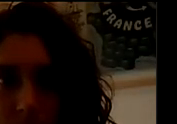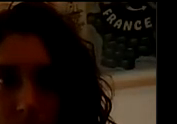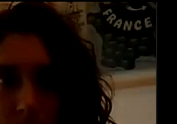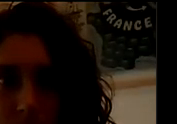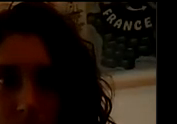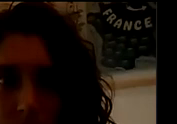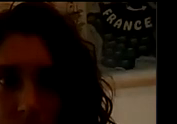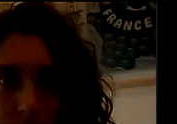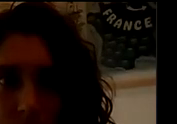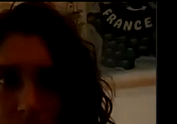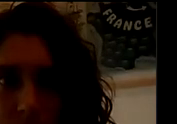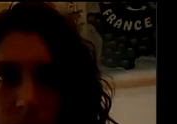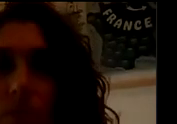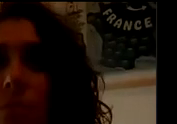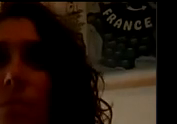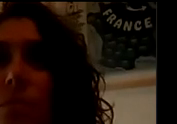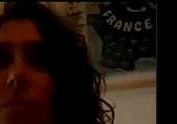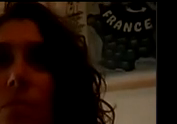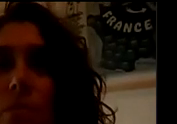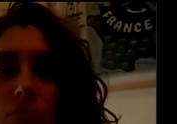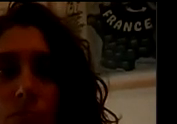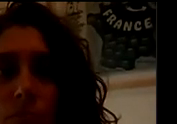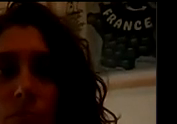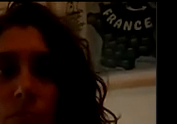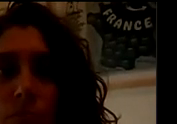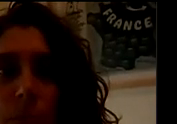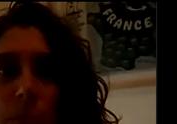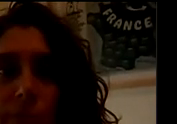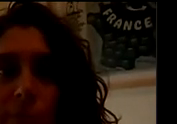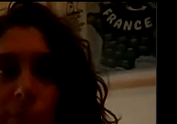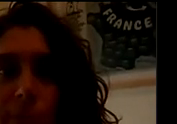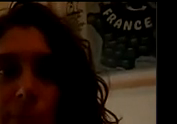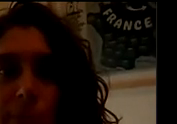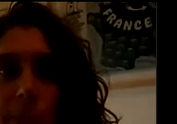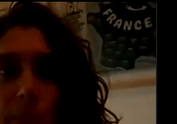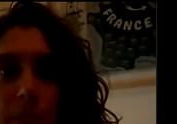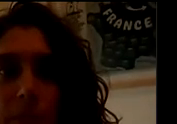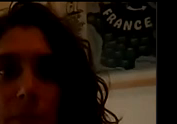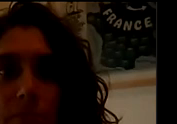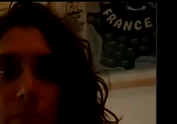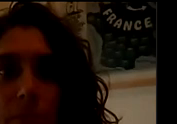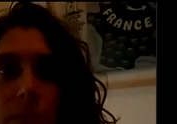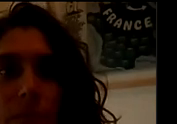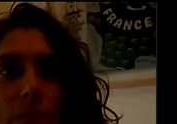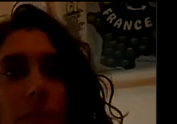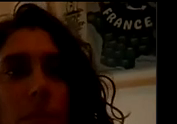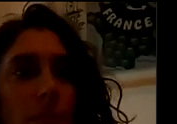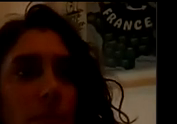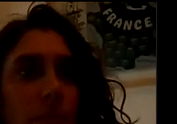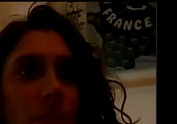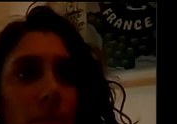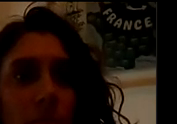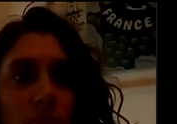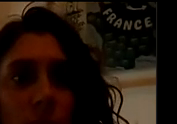see her popping up. That's great. And also Odilia and Dustin, I wanted to see if you could all respond to this question in your own way. You all